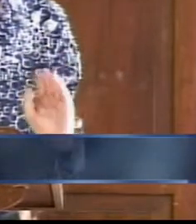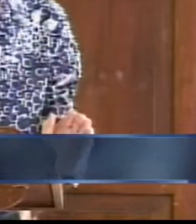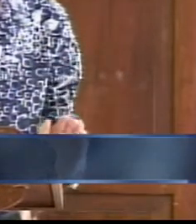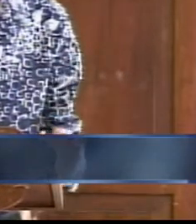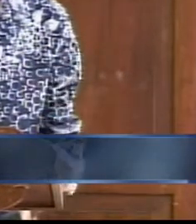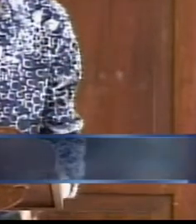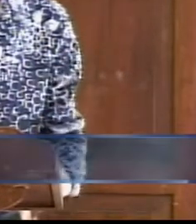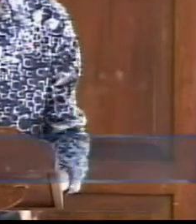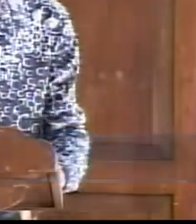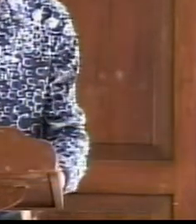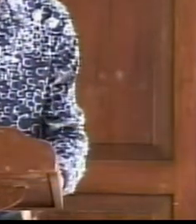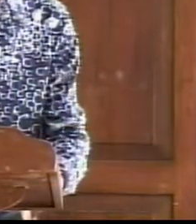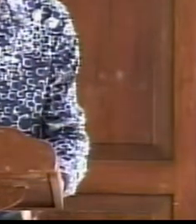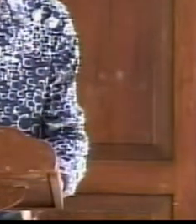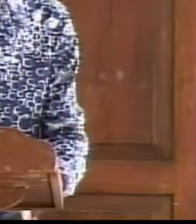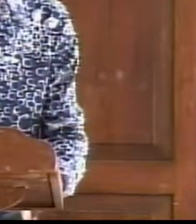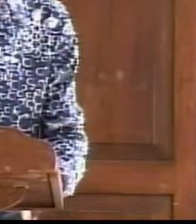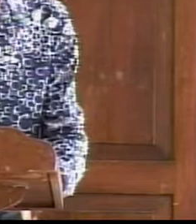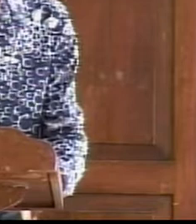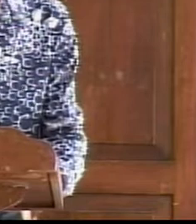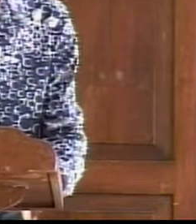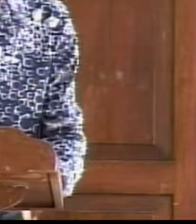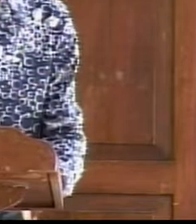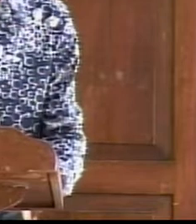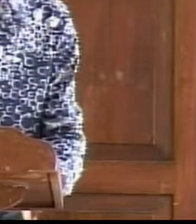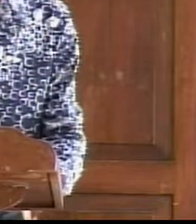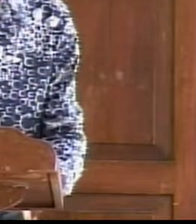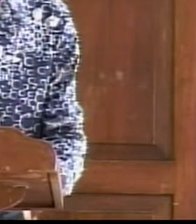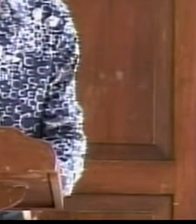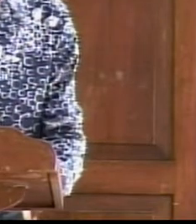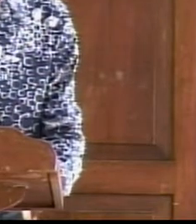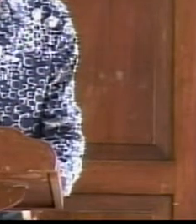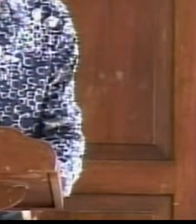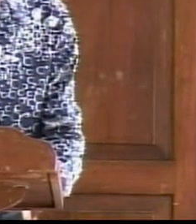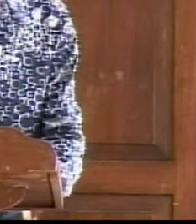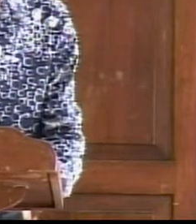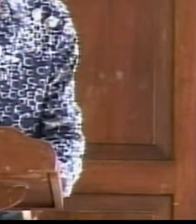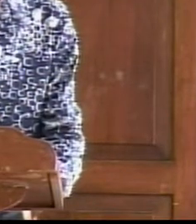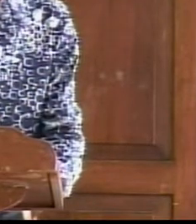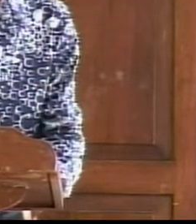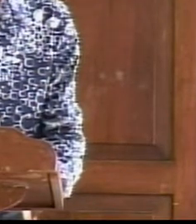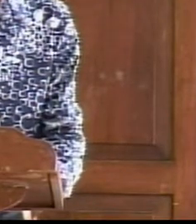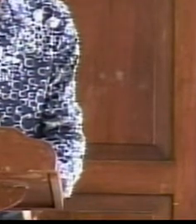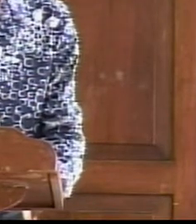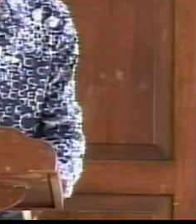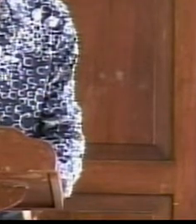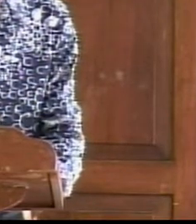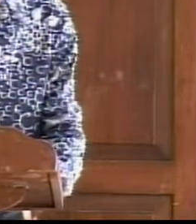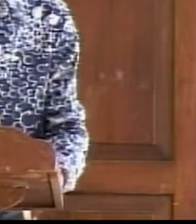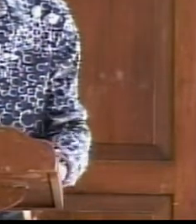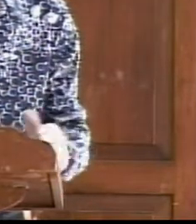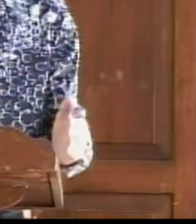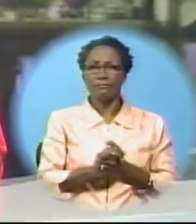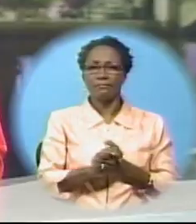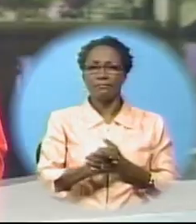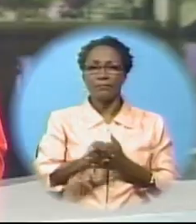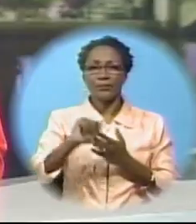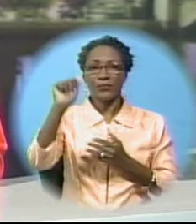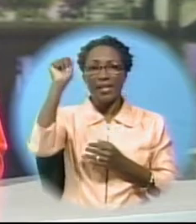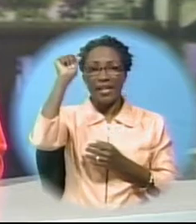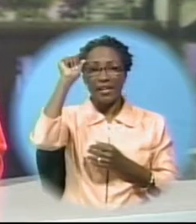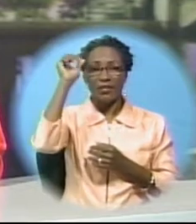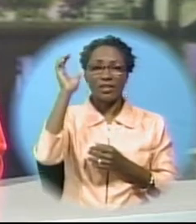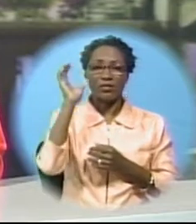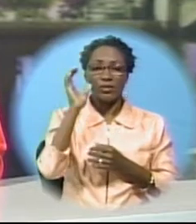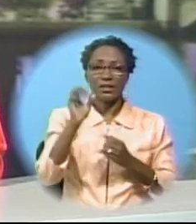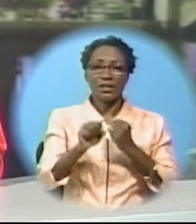the diligence of the people that I love in your country that you kindly allow me to stay in occasionally. The